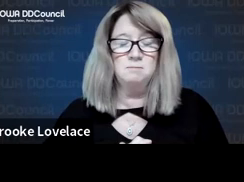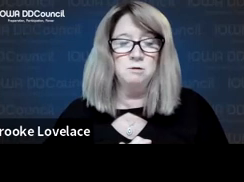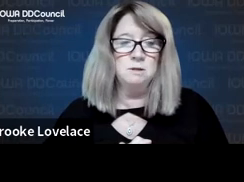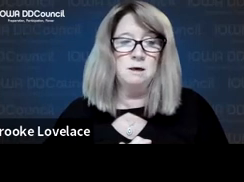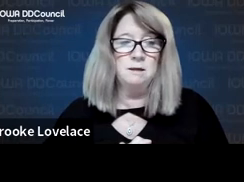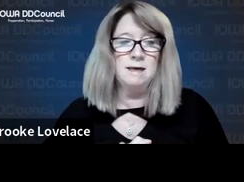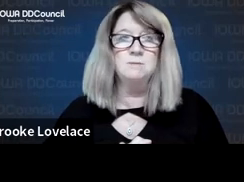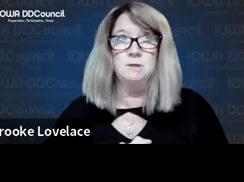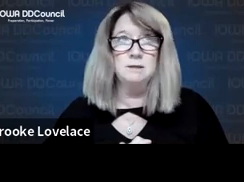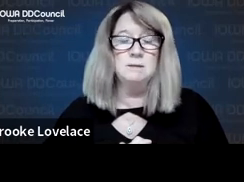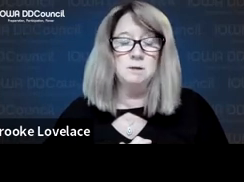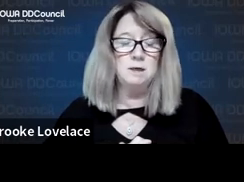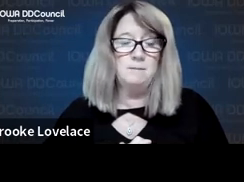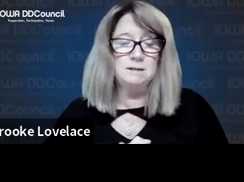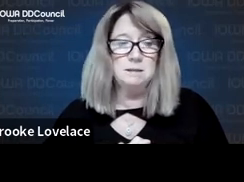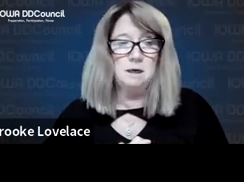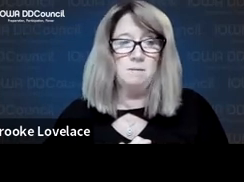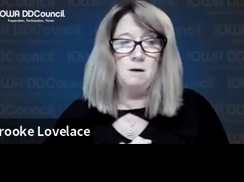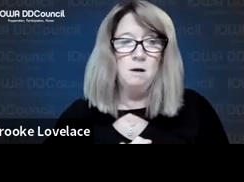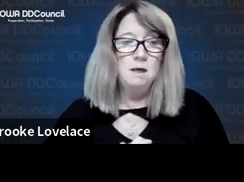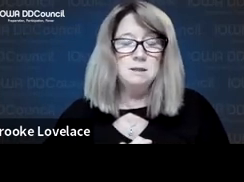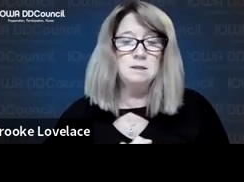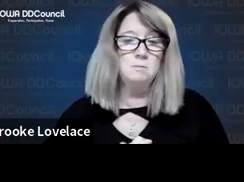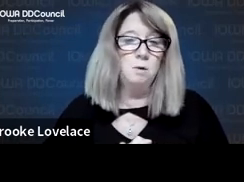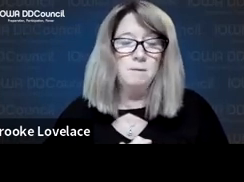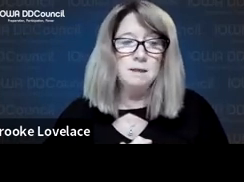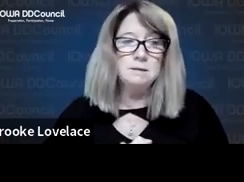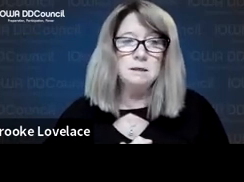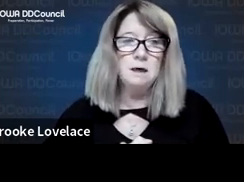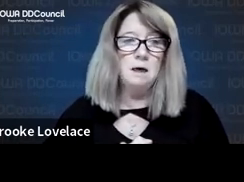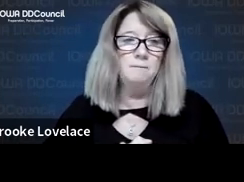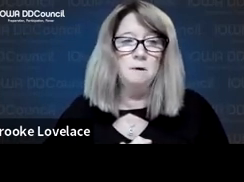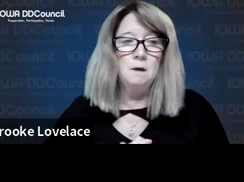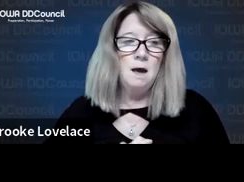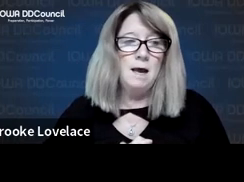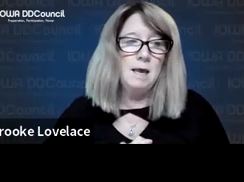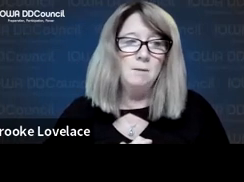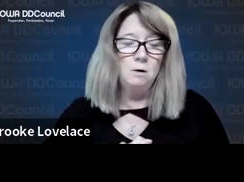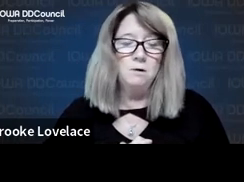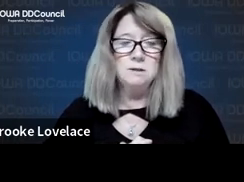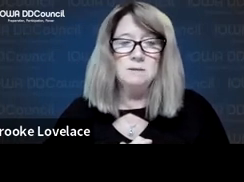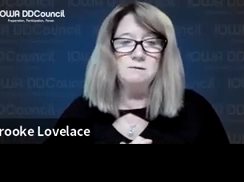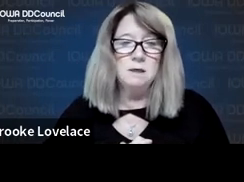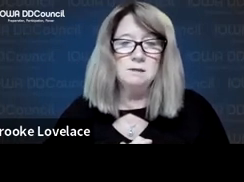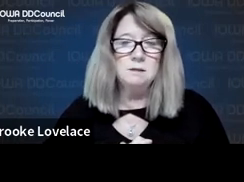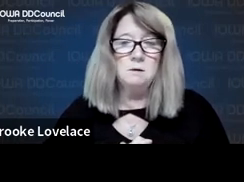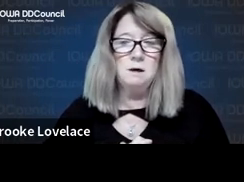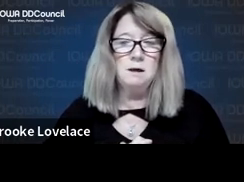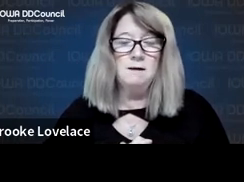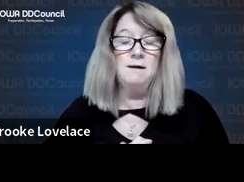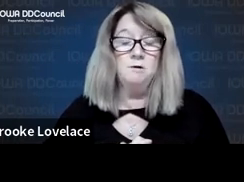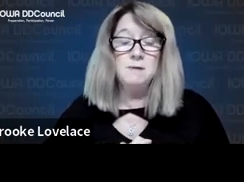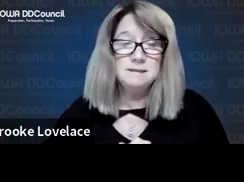on experts on some of their topics they talked about, such as employment, IABLE, those types of things.